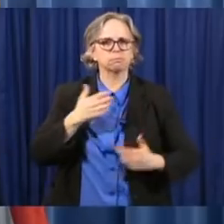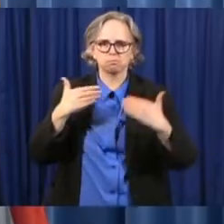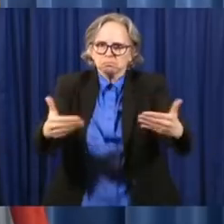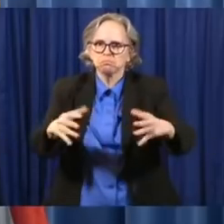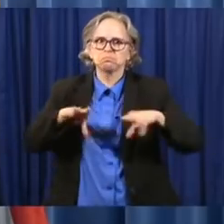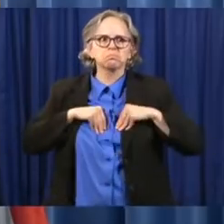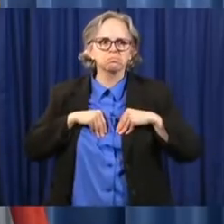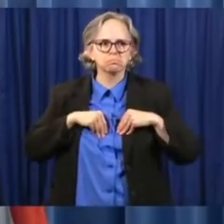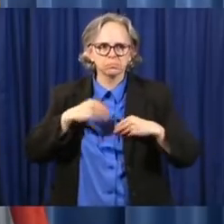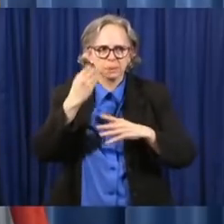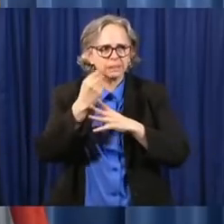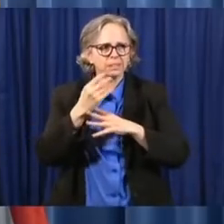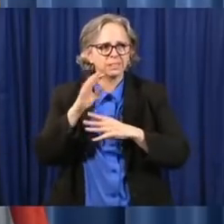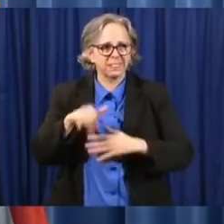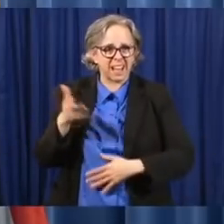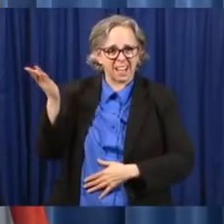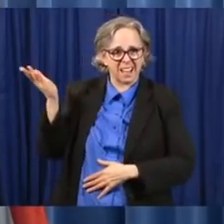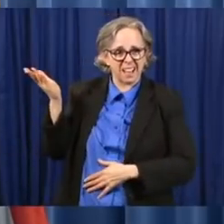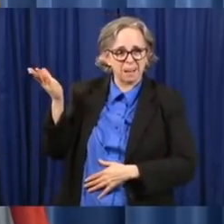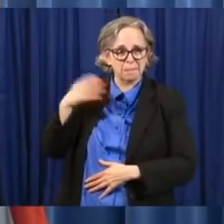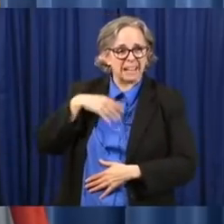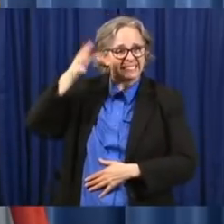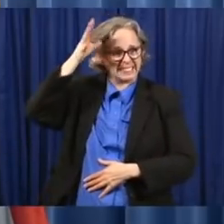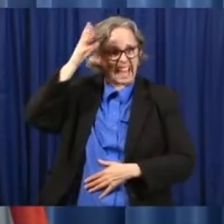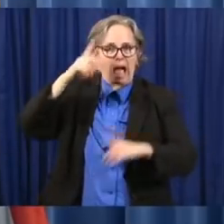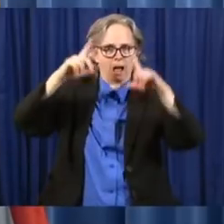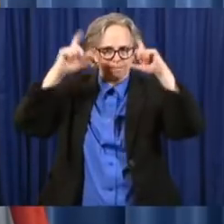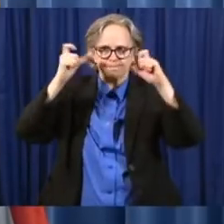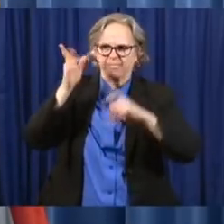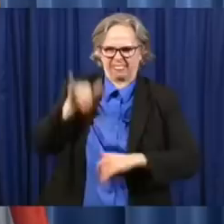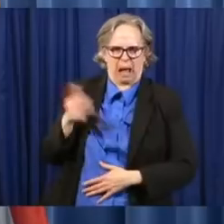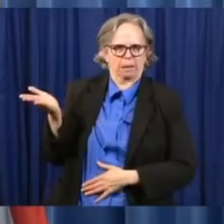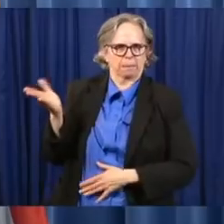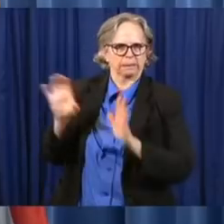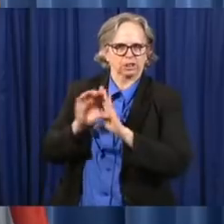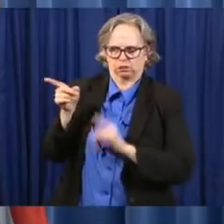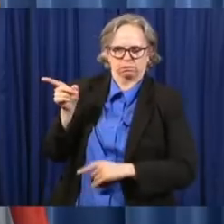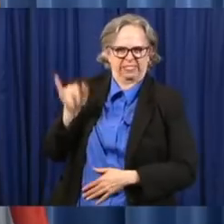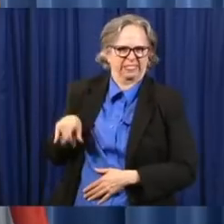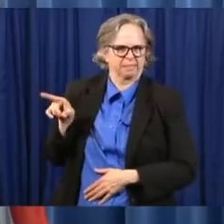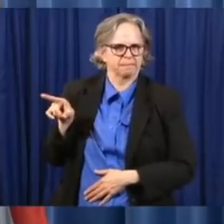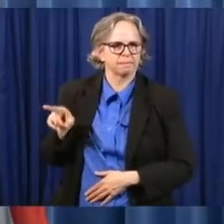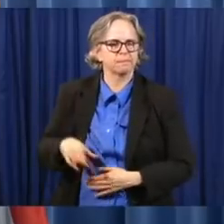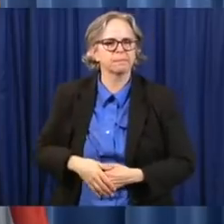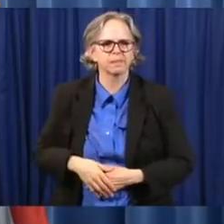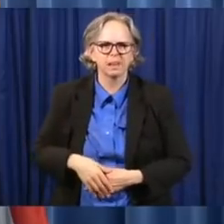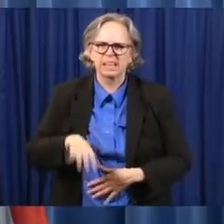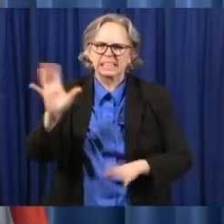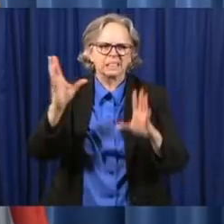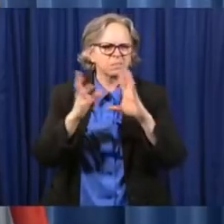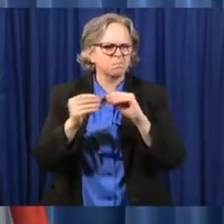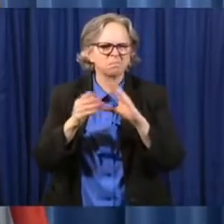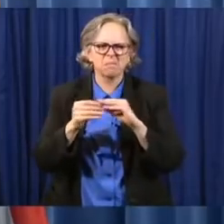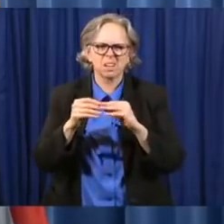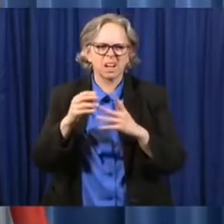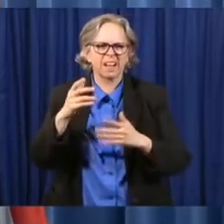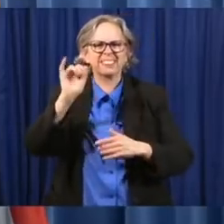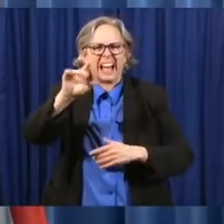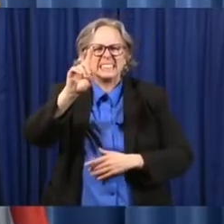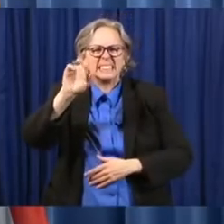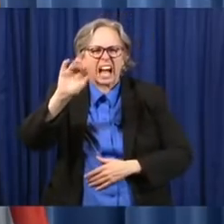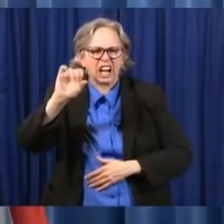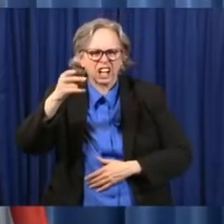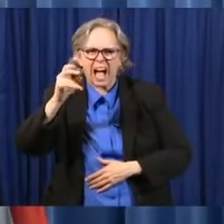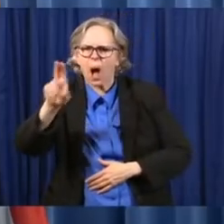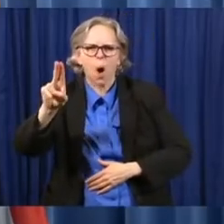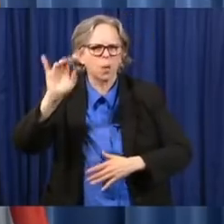we're showing here today. He relayed the story of Dachau to warn us about the powers of hate and the importance